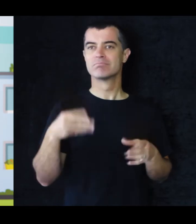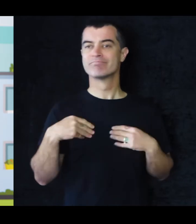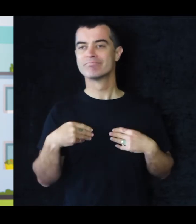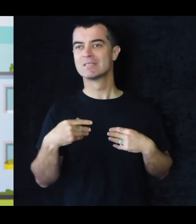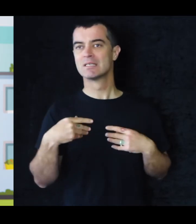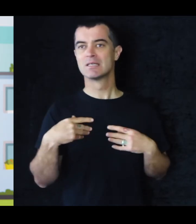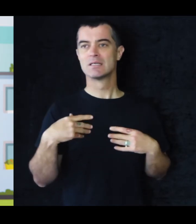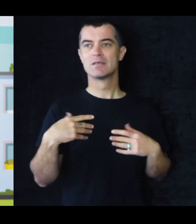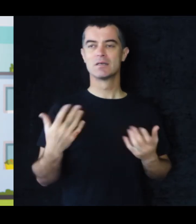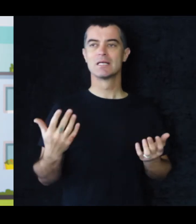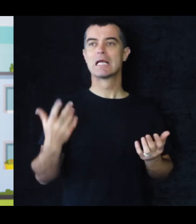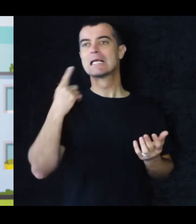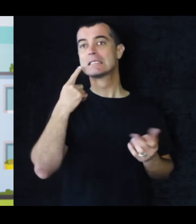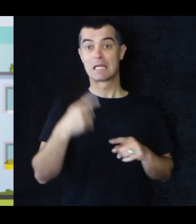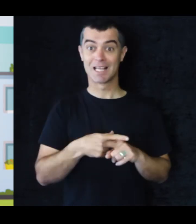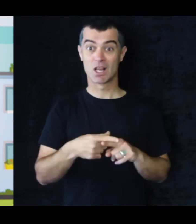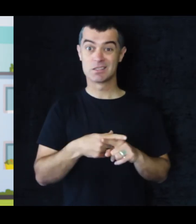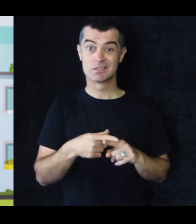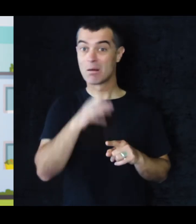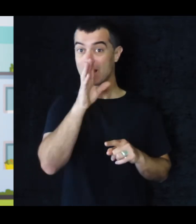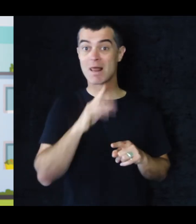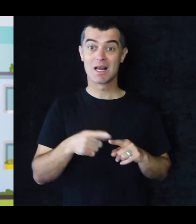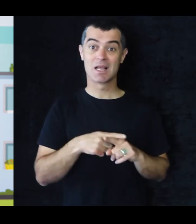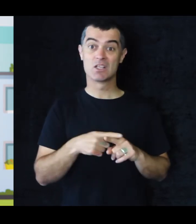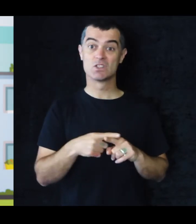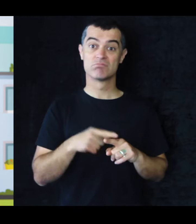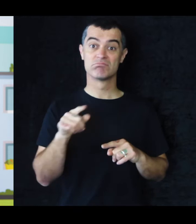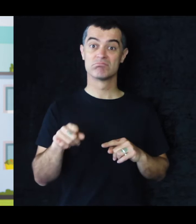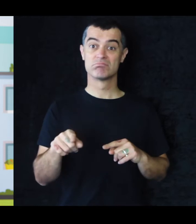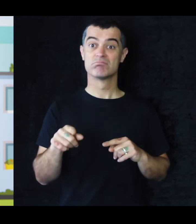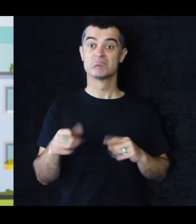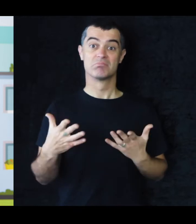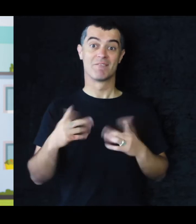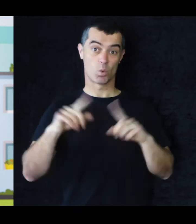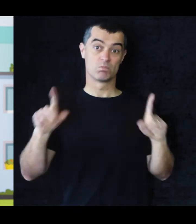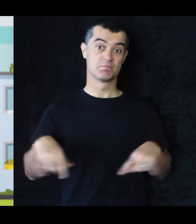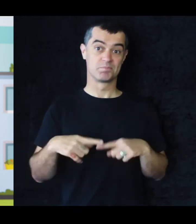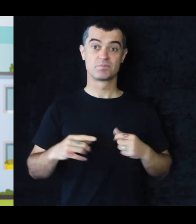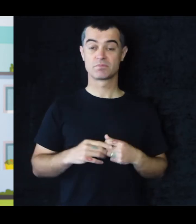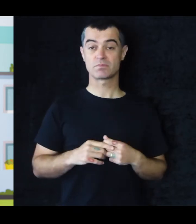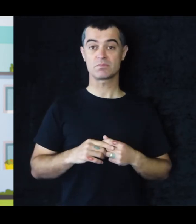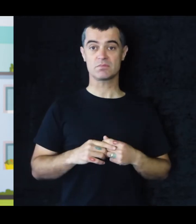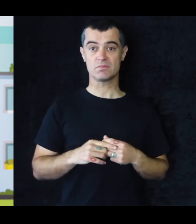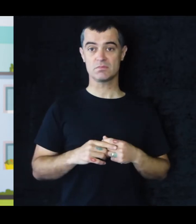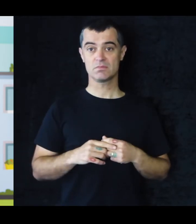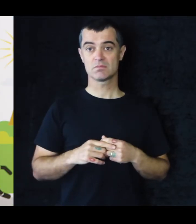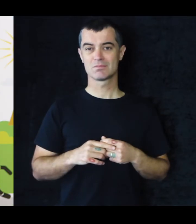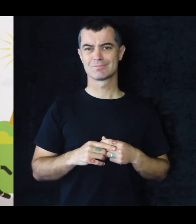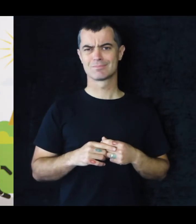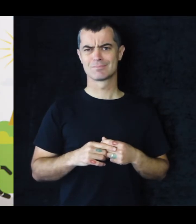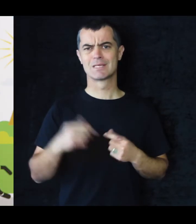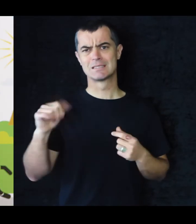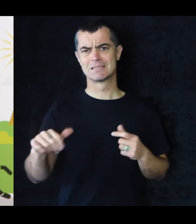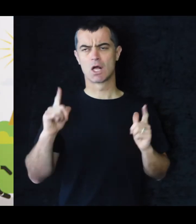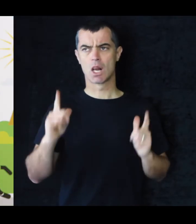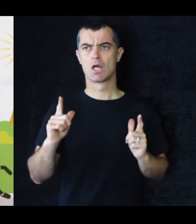maybe easy English, plain English versions of those forms available. It's still